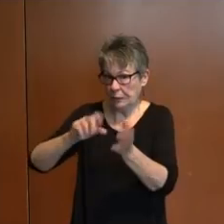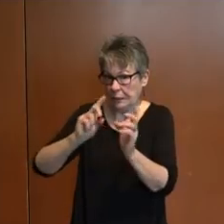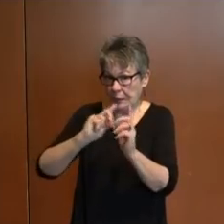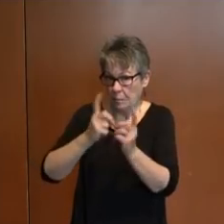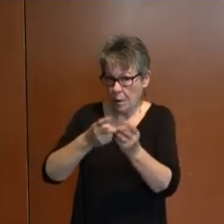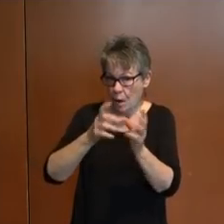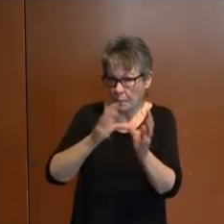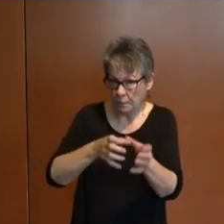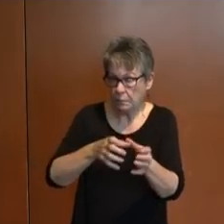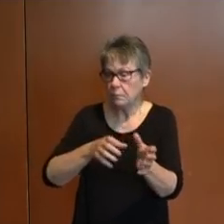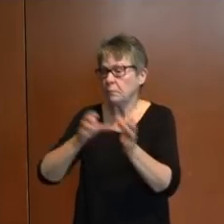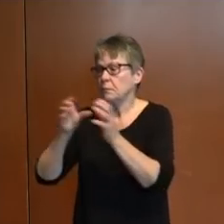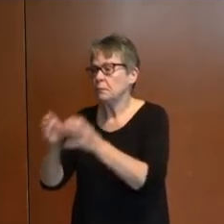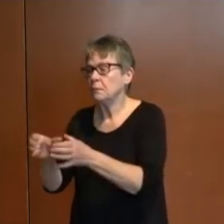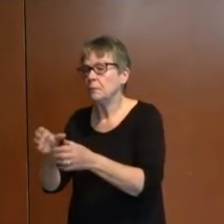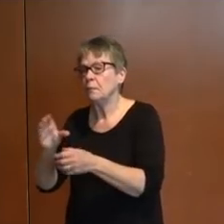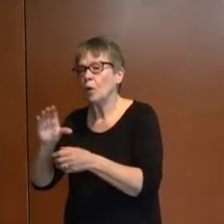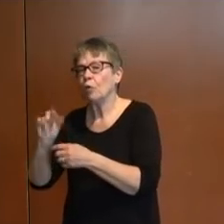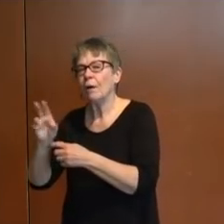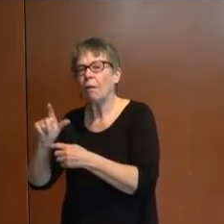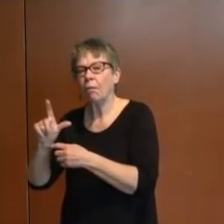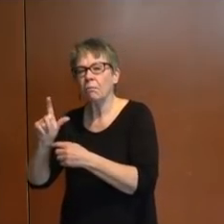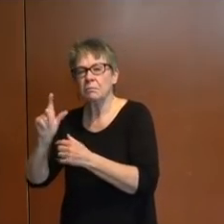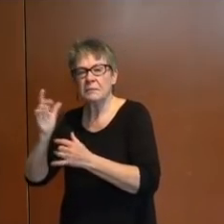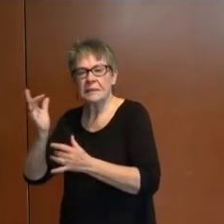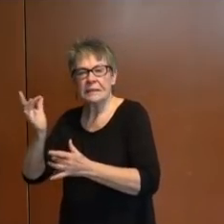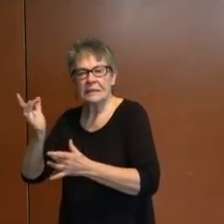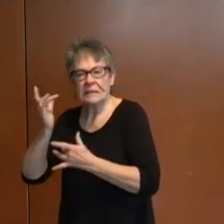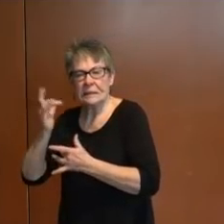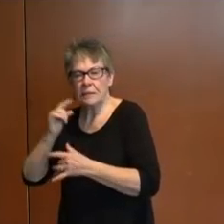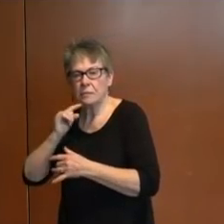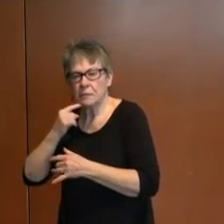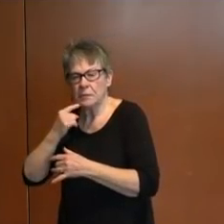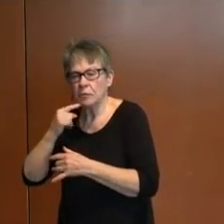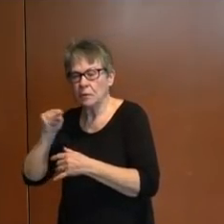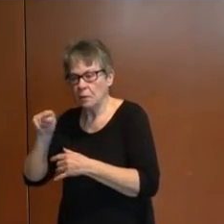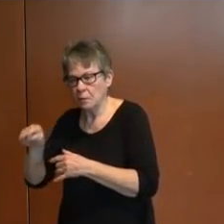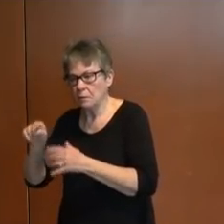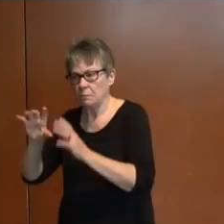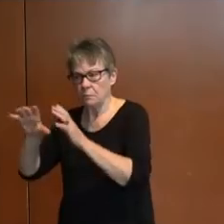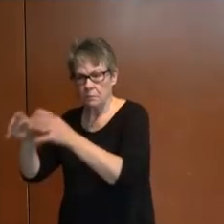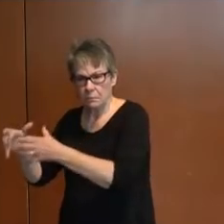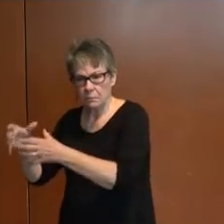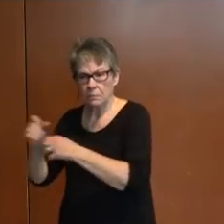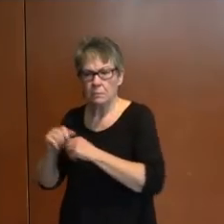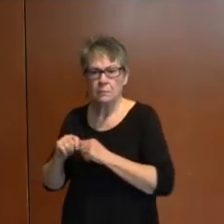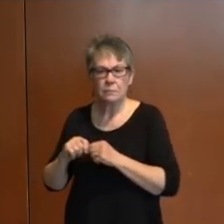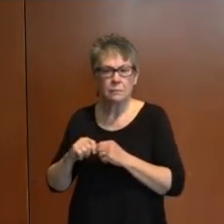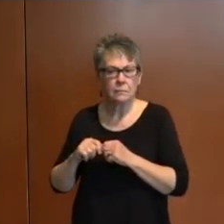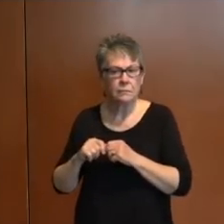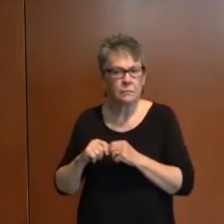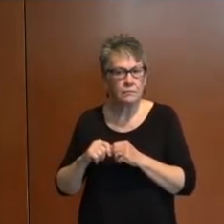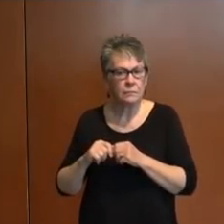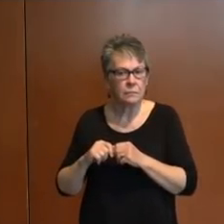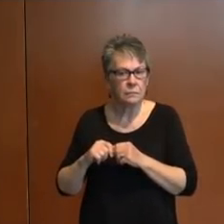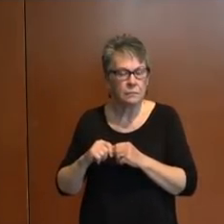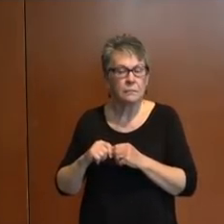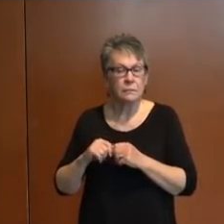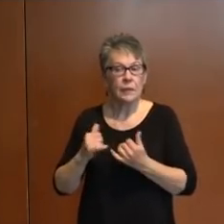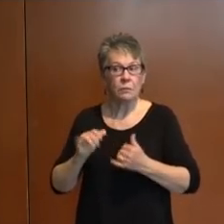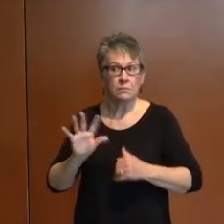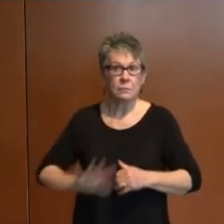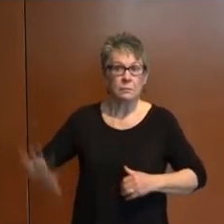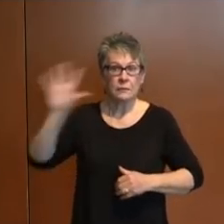reported that yesterday. I don't have it with me. We need 71 hospitals to report, and there's absolutely no reason not to share